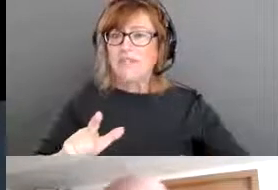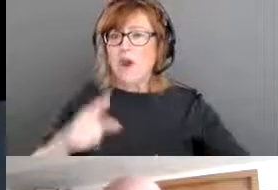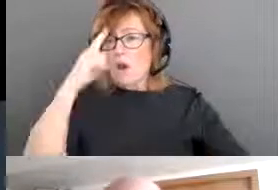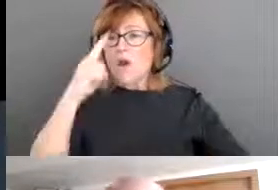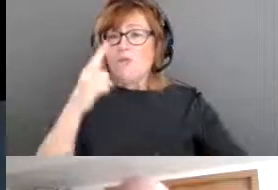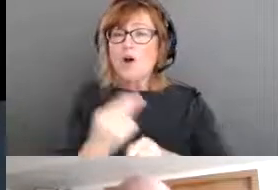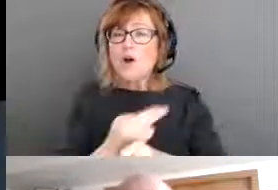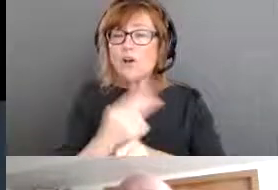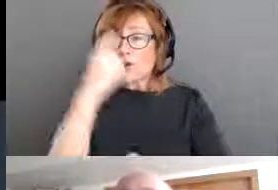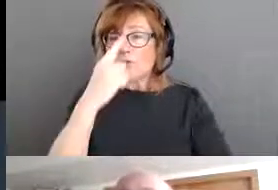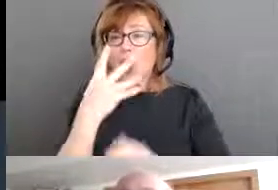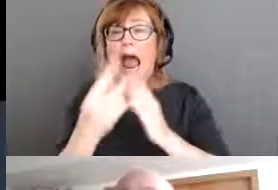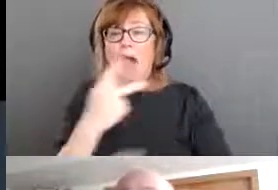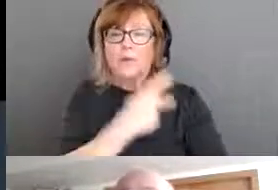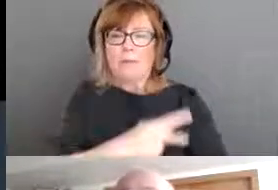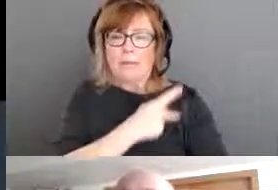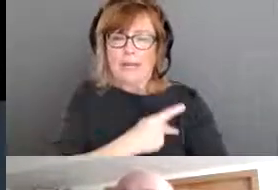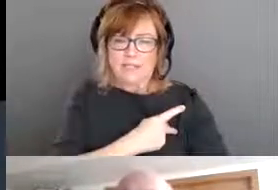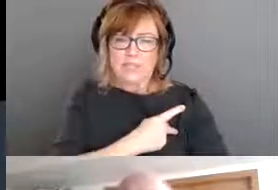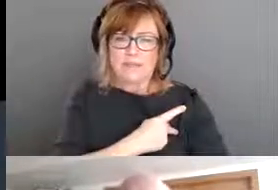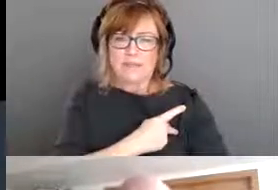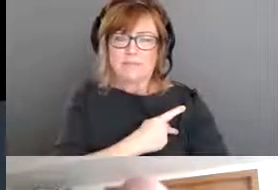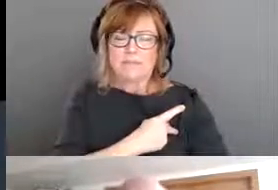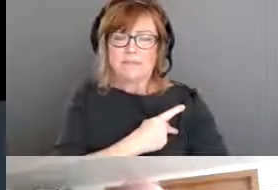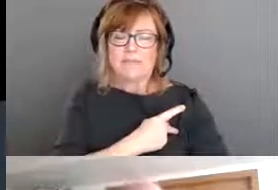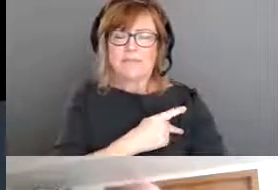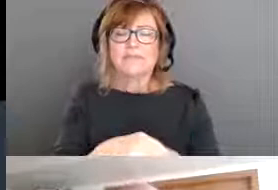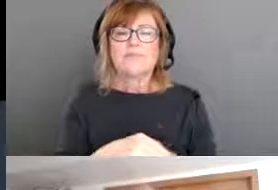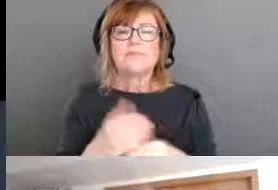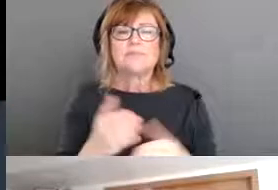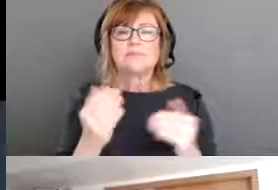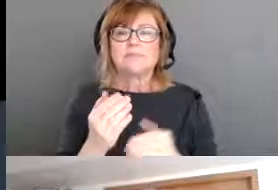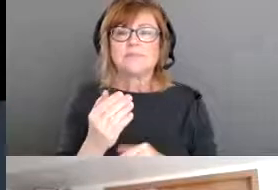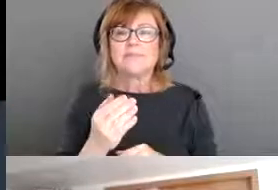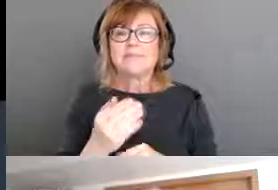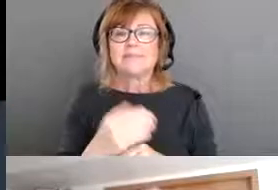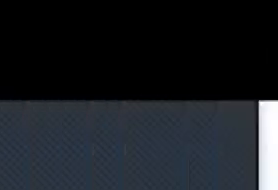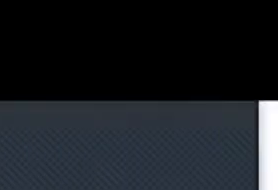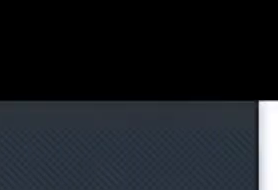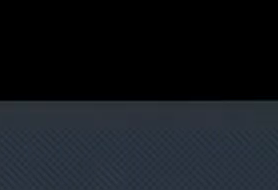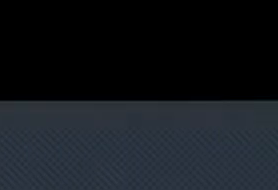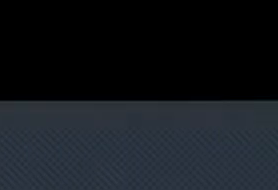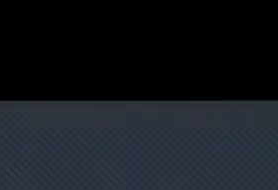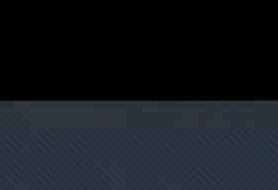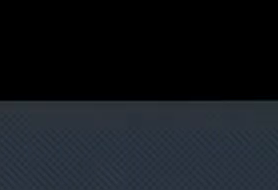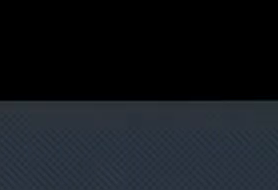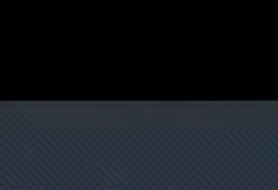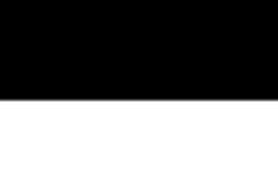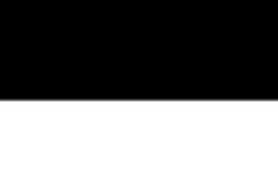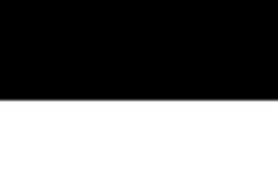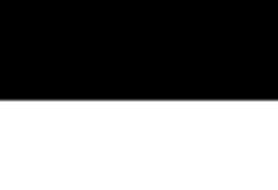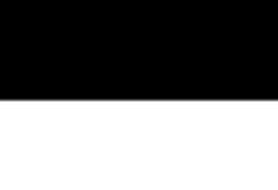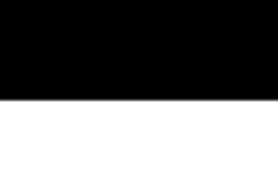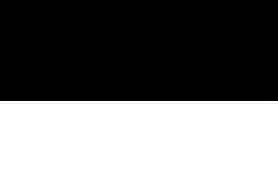care. And Christine, if there's a way to get rid of the blue vertical bar, that would be wonderful. I'm going